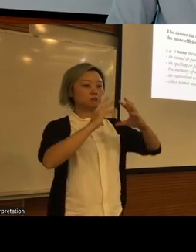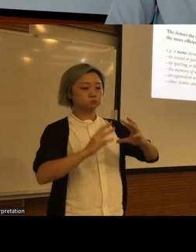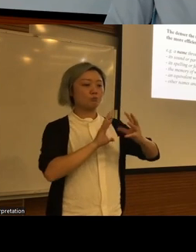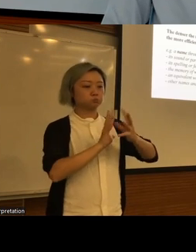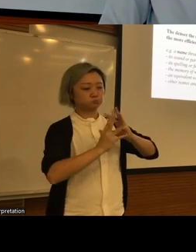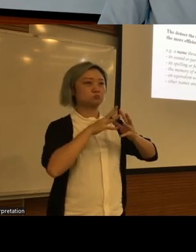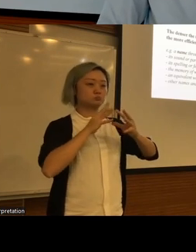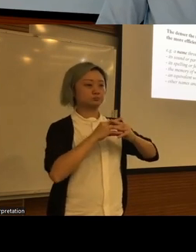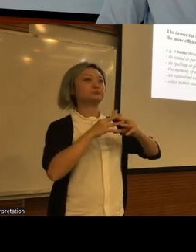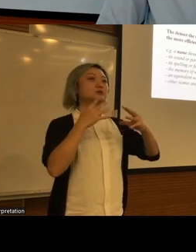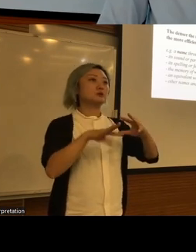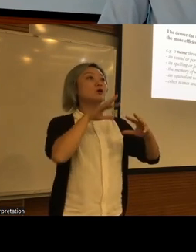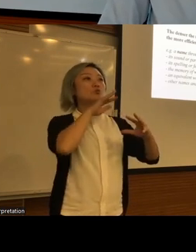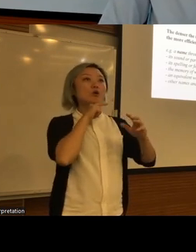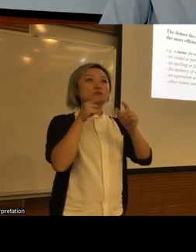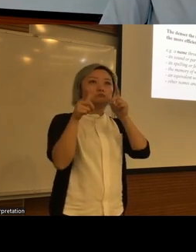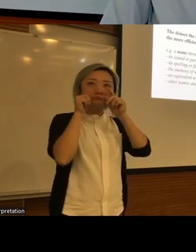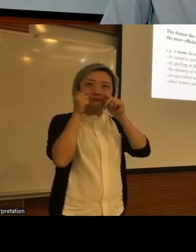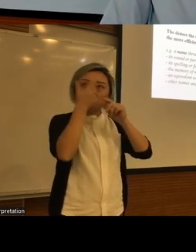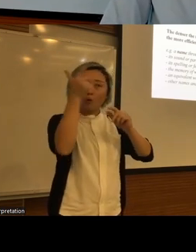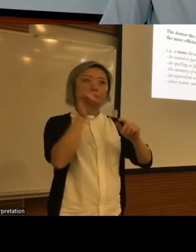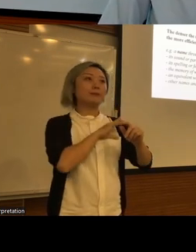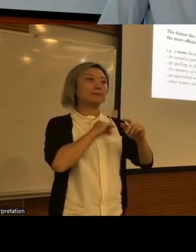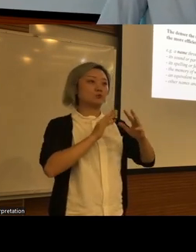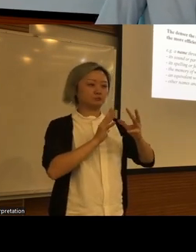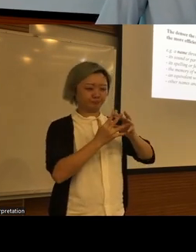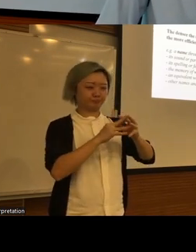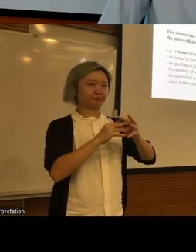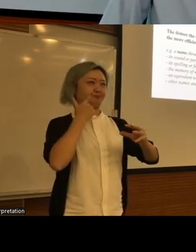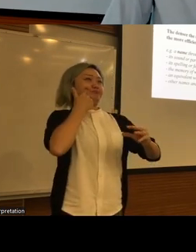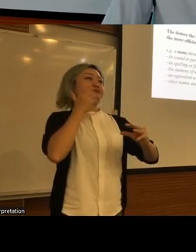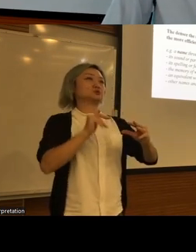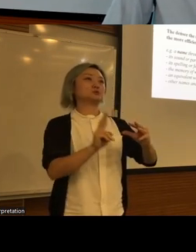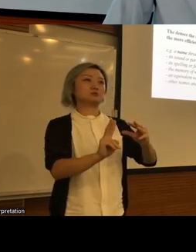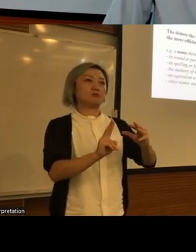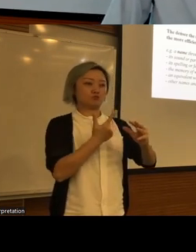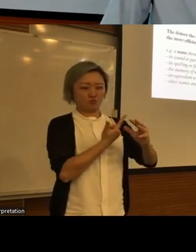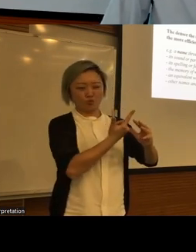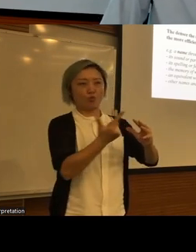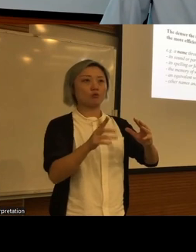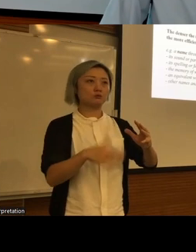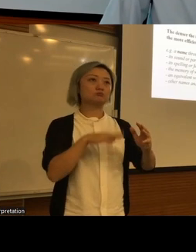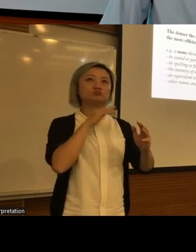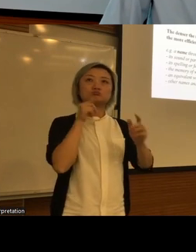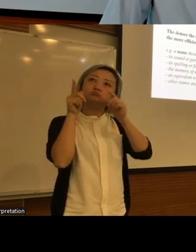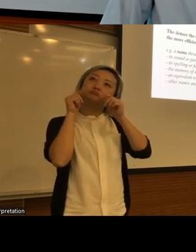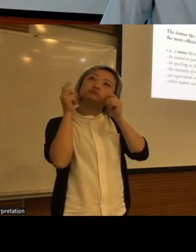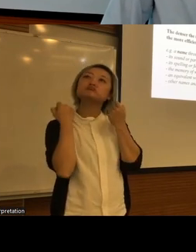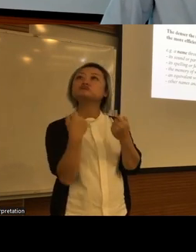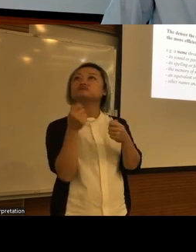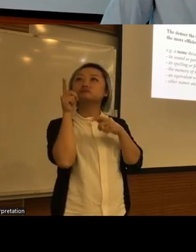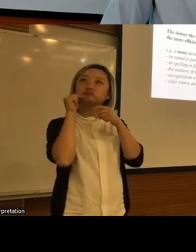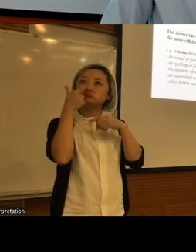which presumably gives you better access to information than if you only have a network which